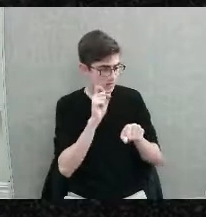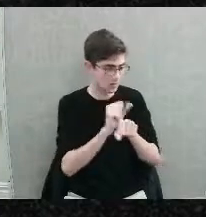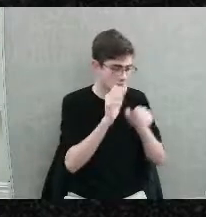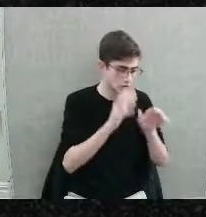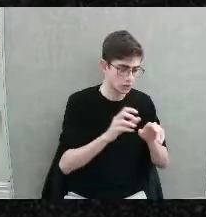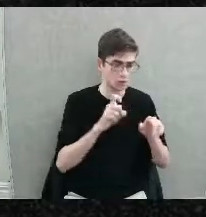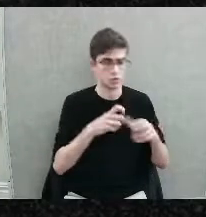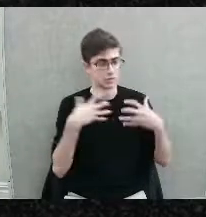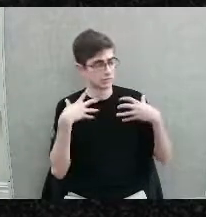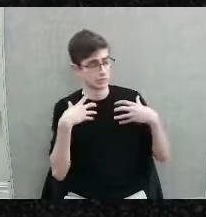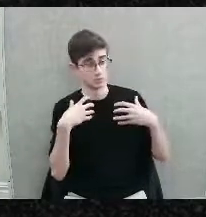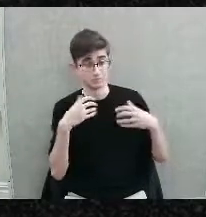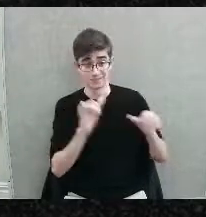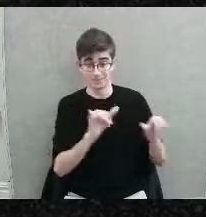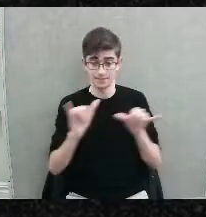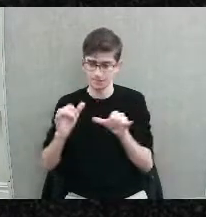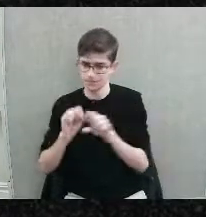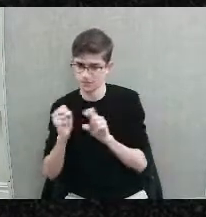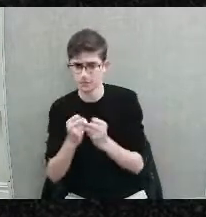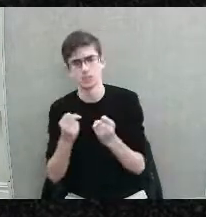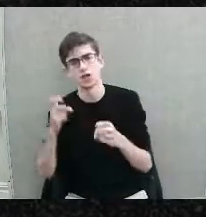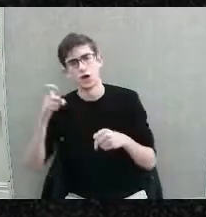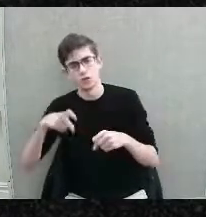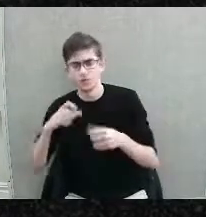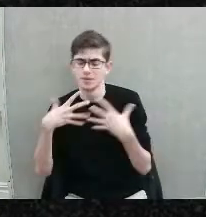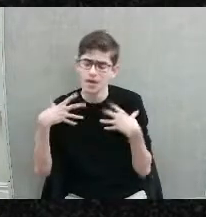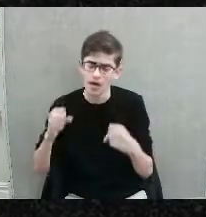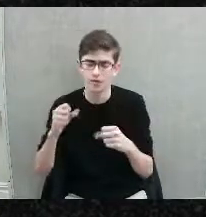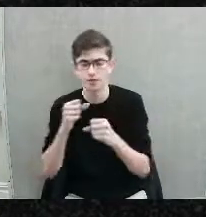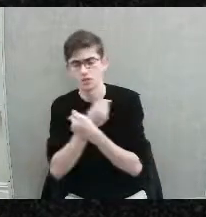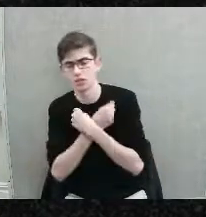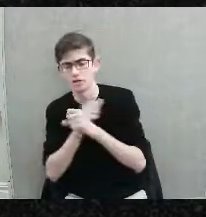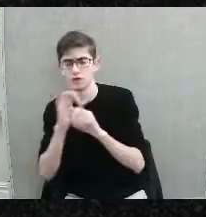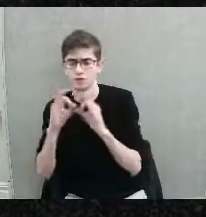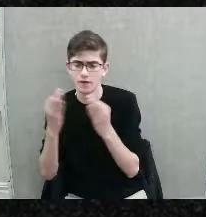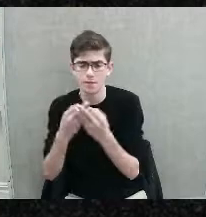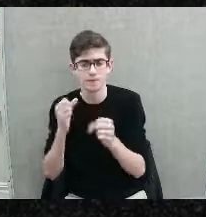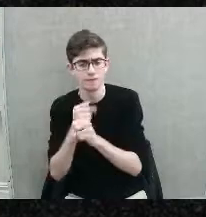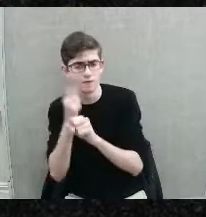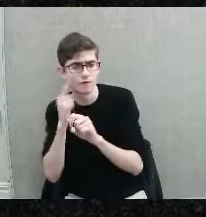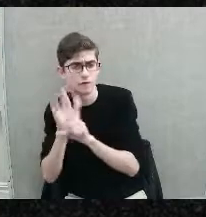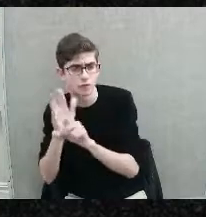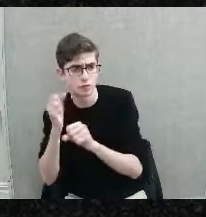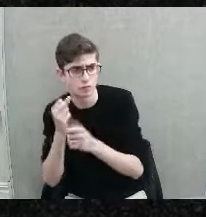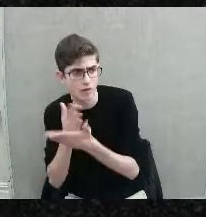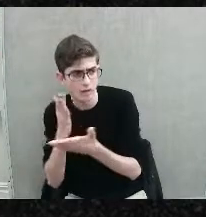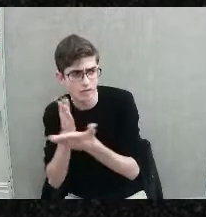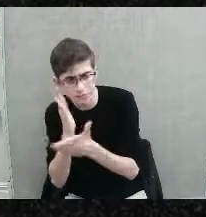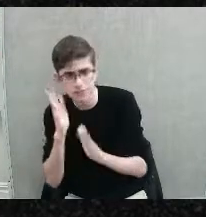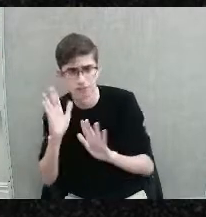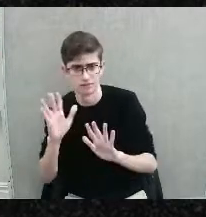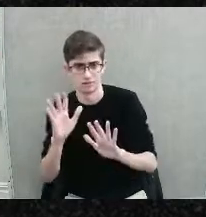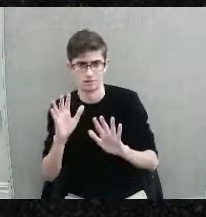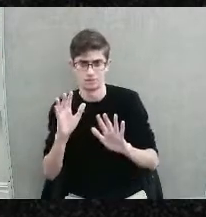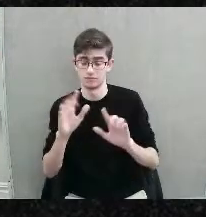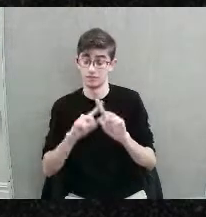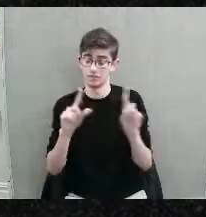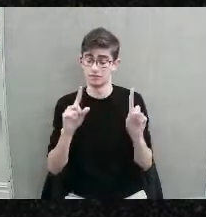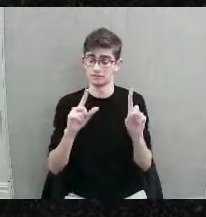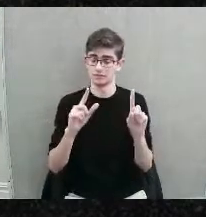to be healthy, to fight for your rights. And at the same time,